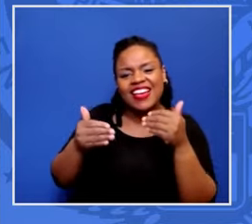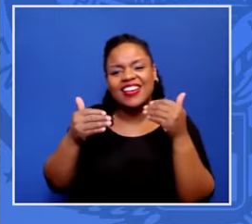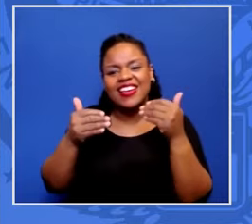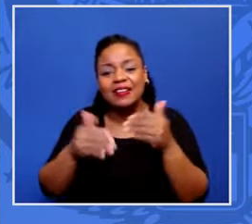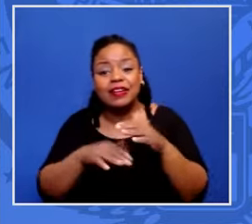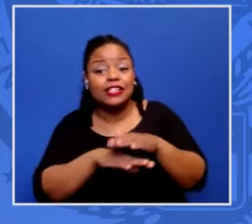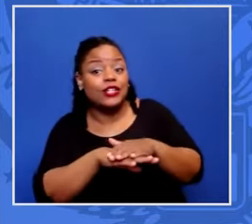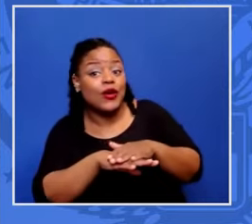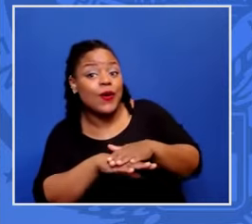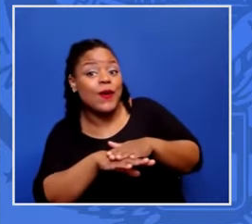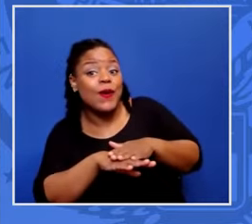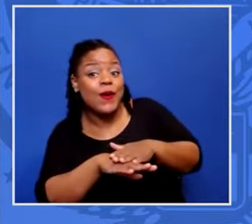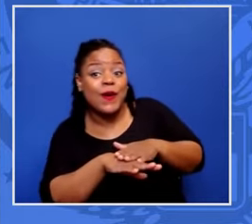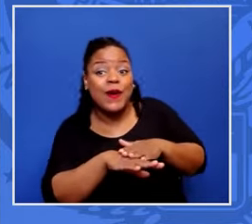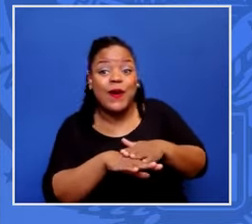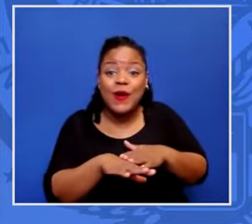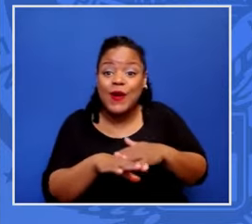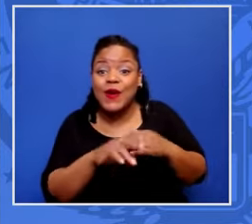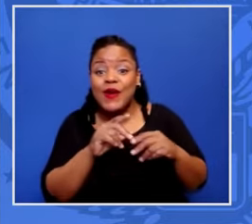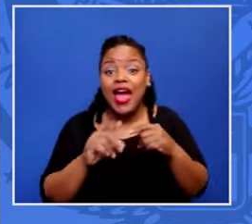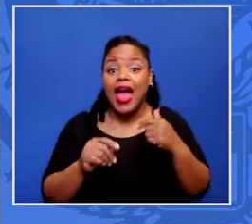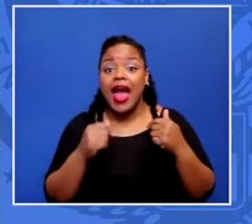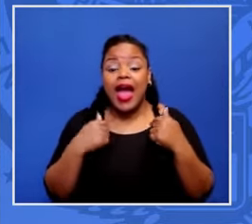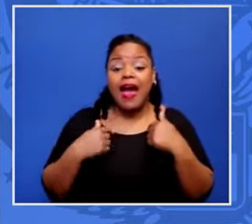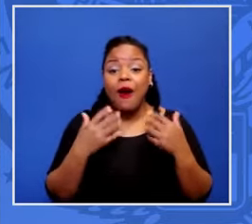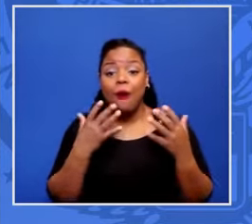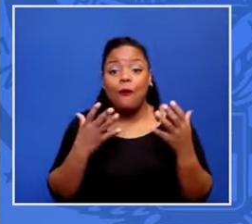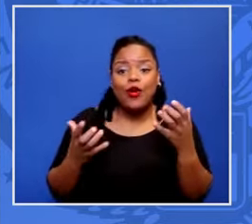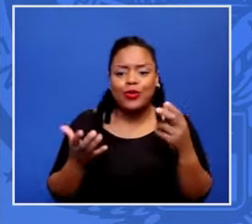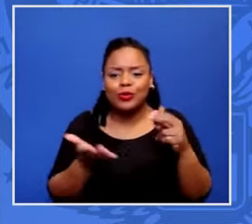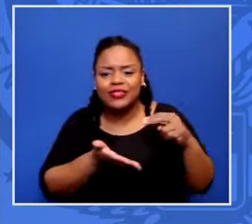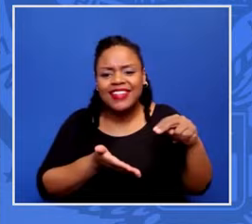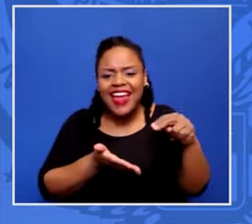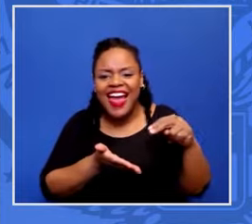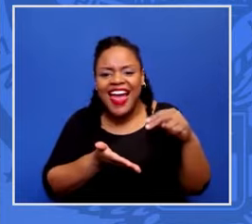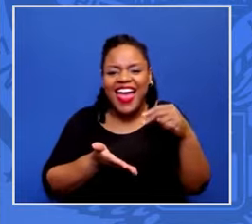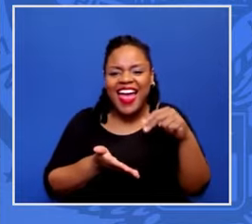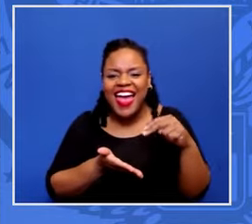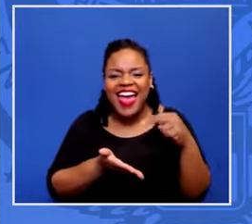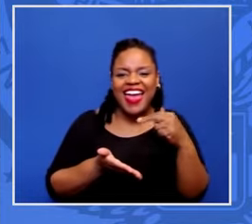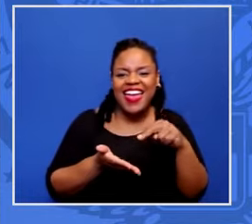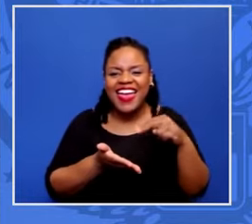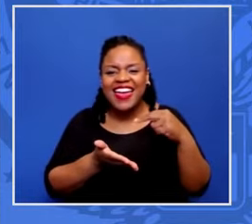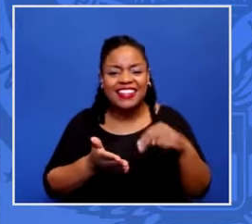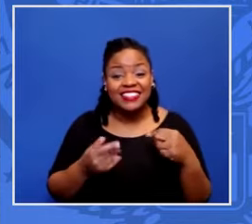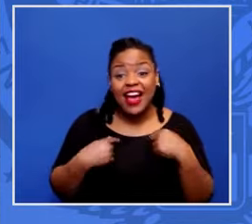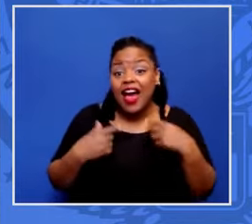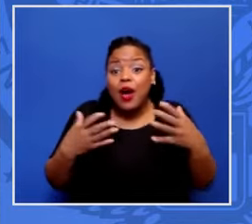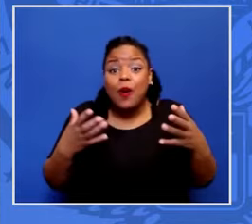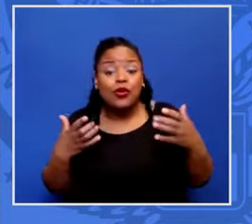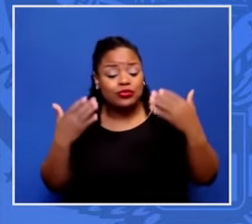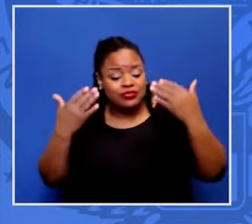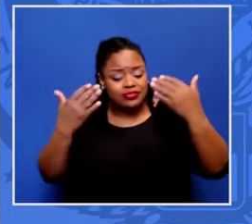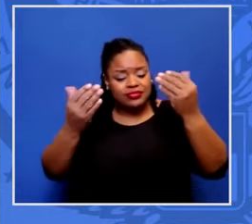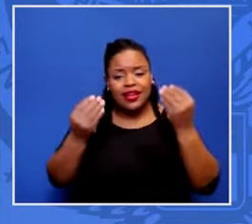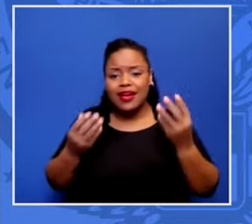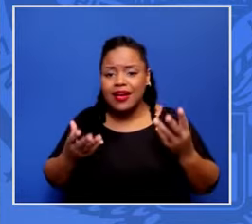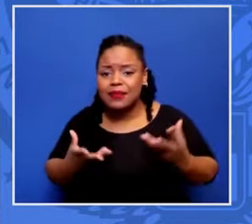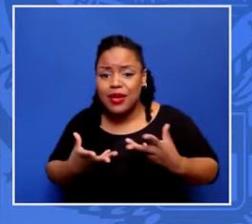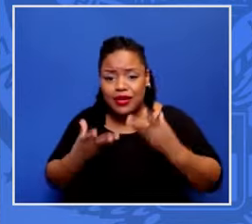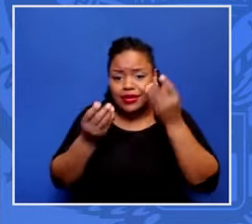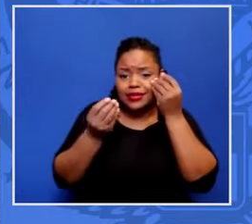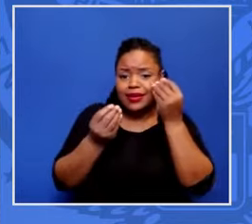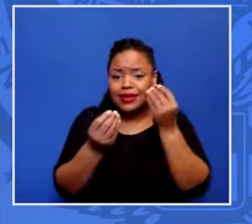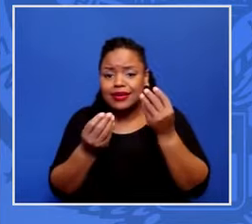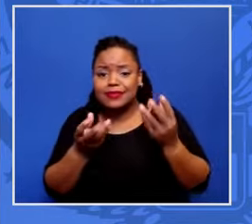despacito. Quiero respirar tu cuello despacito. Hey. Deja que te diga cosas al oído. Para que te acuerdes si no estás